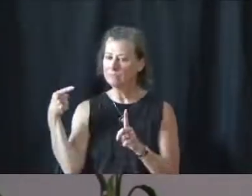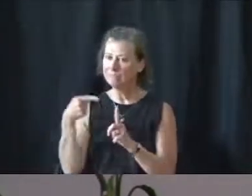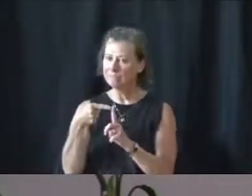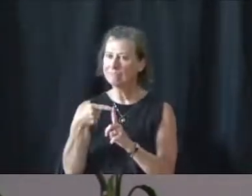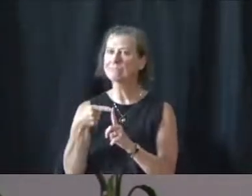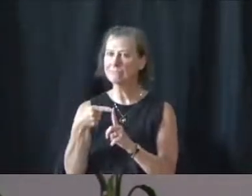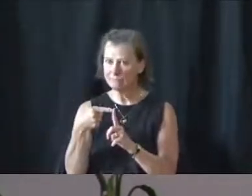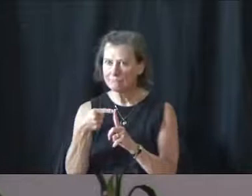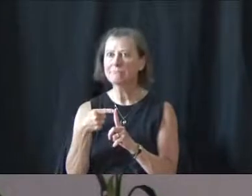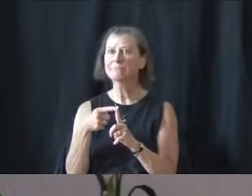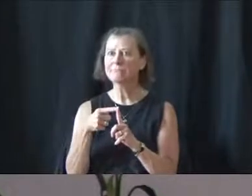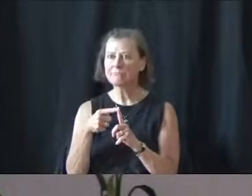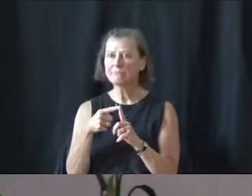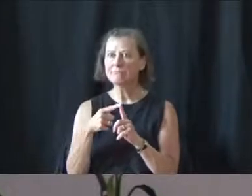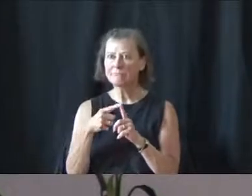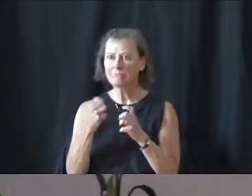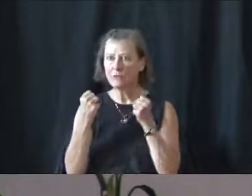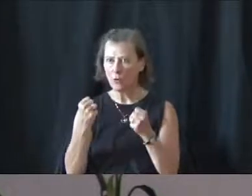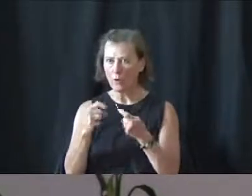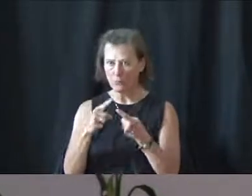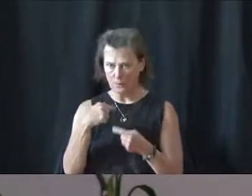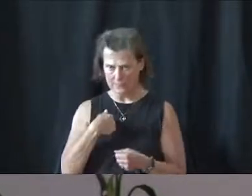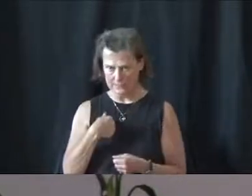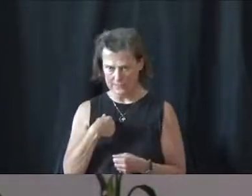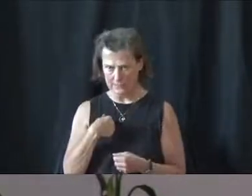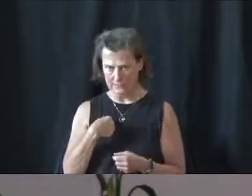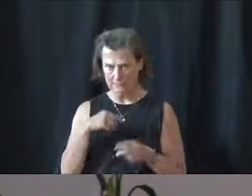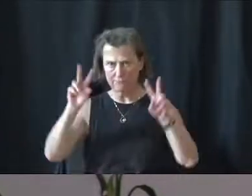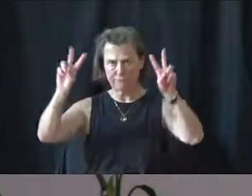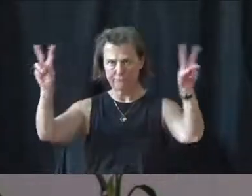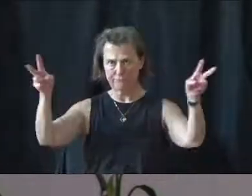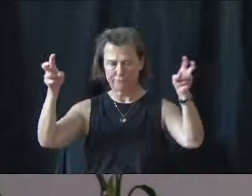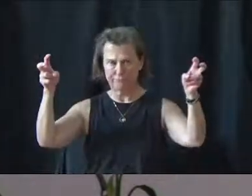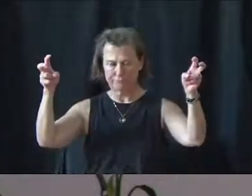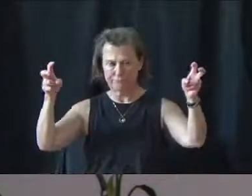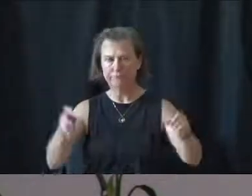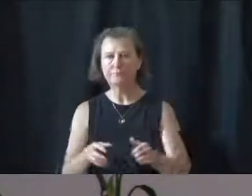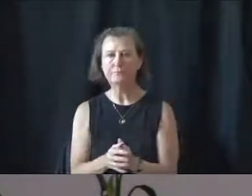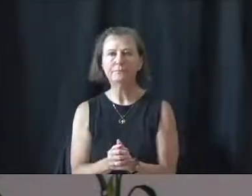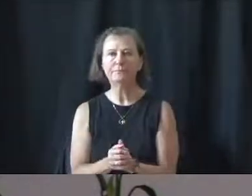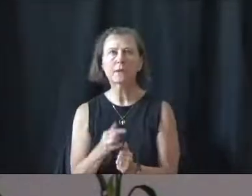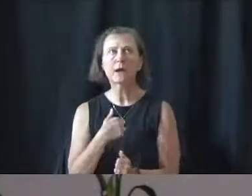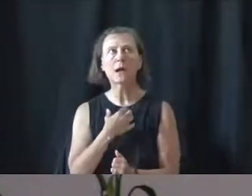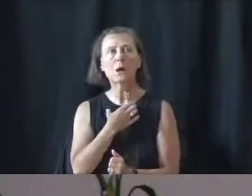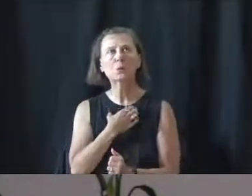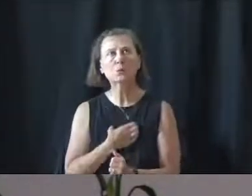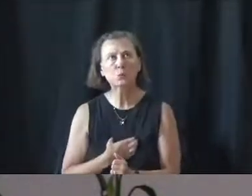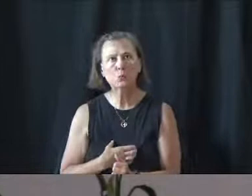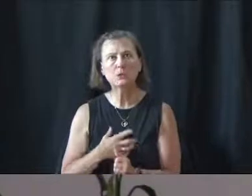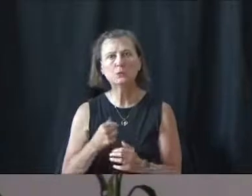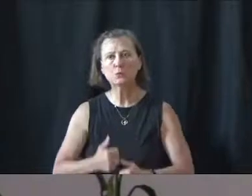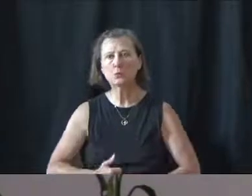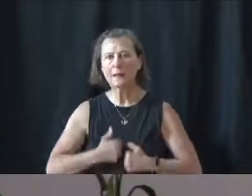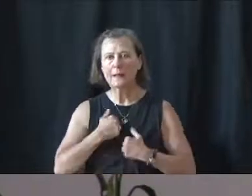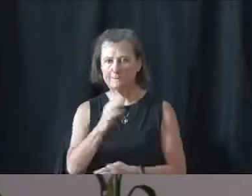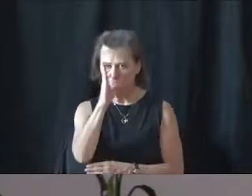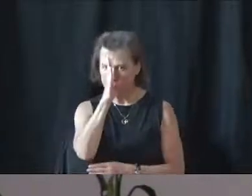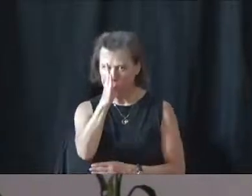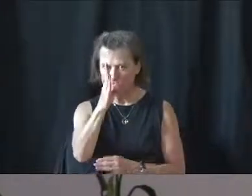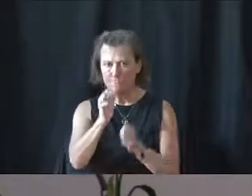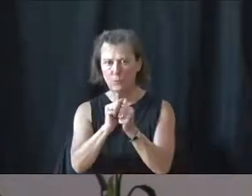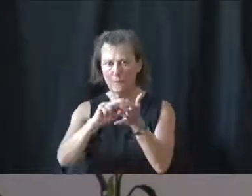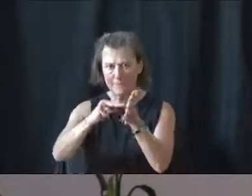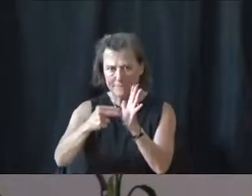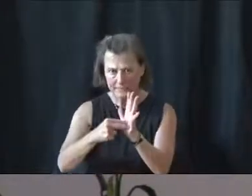particularly arresting to me was this bit. He said, "I wish to live deliberately and